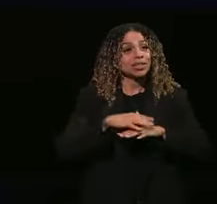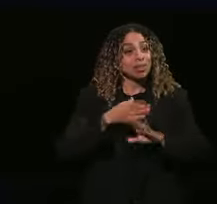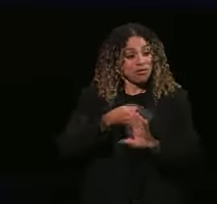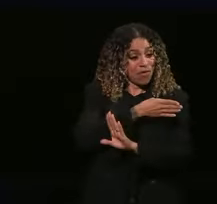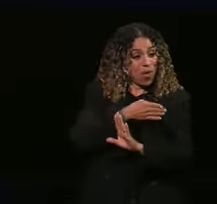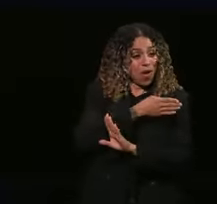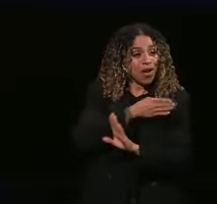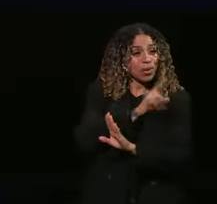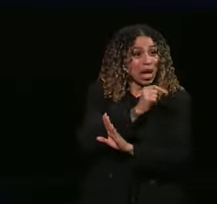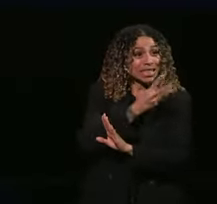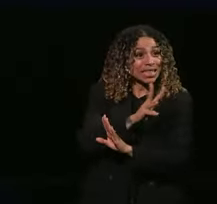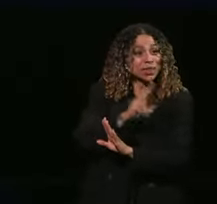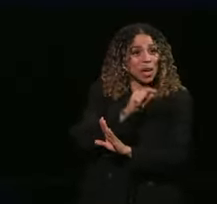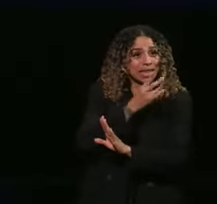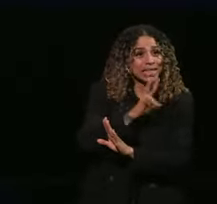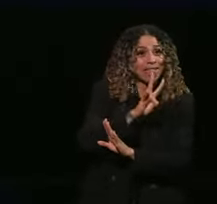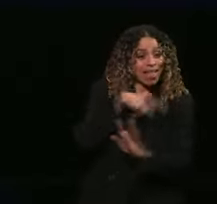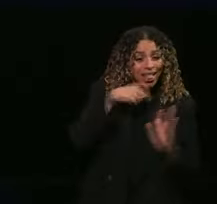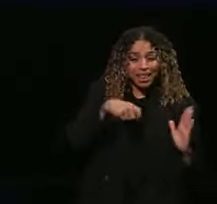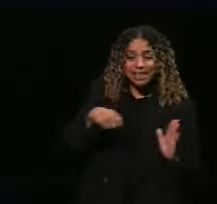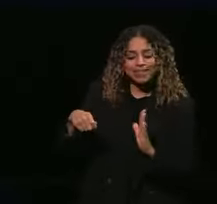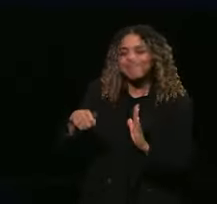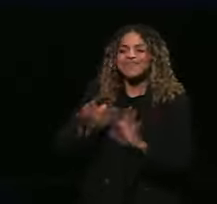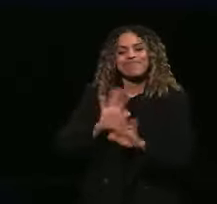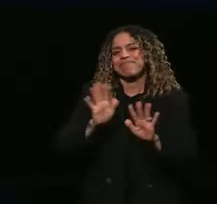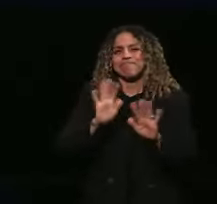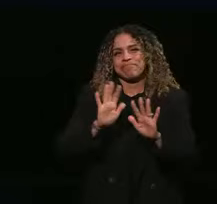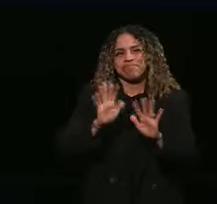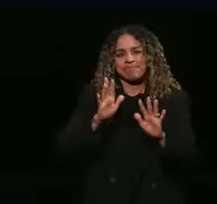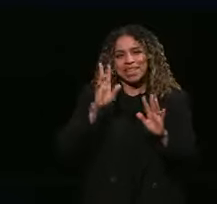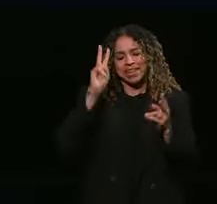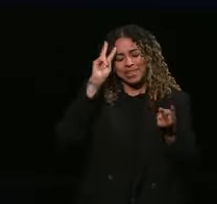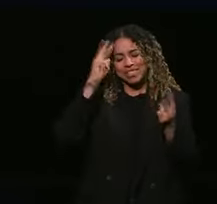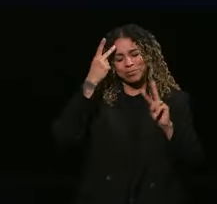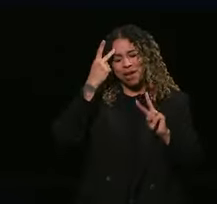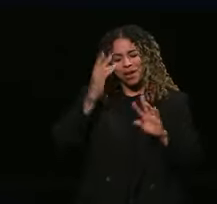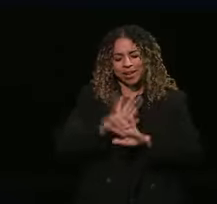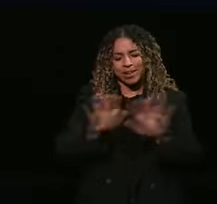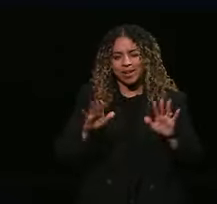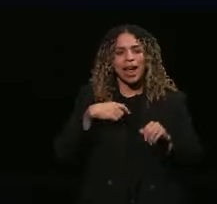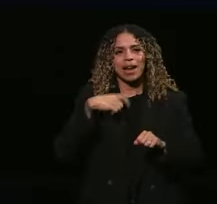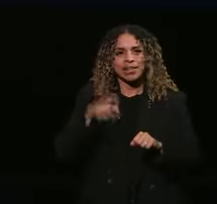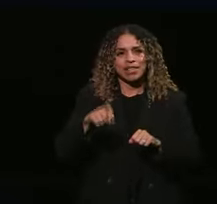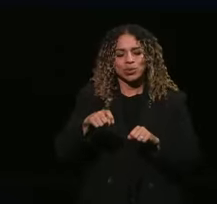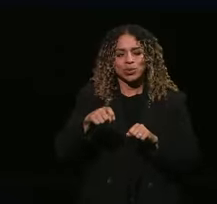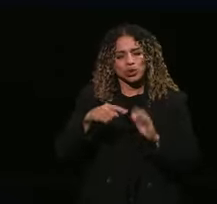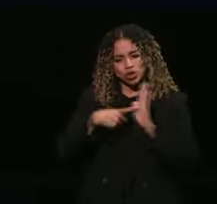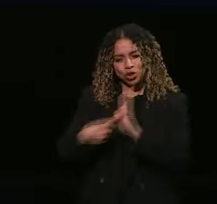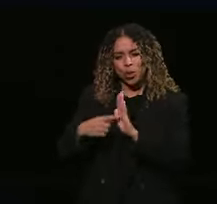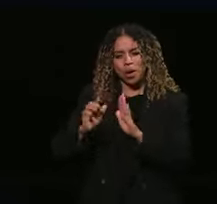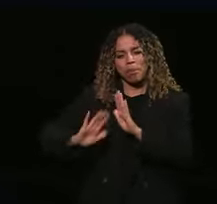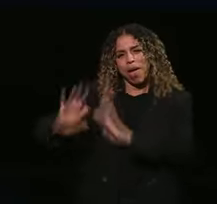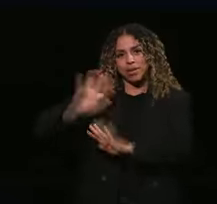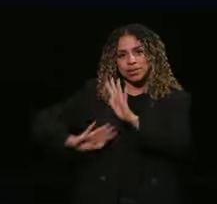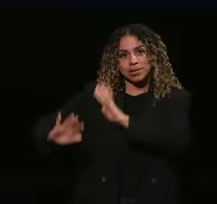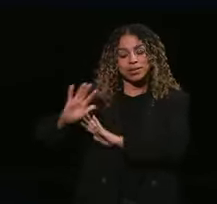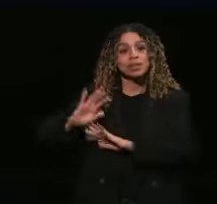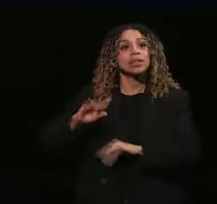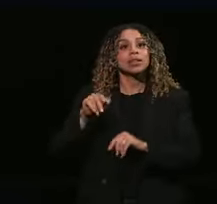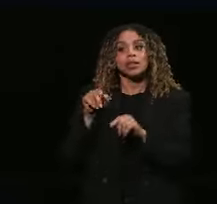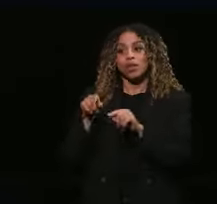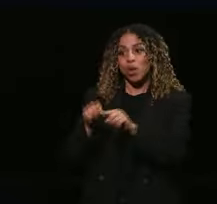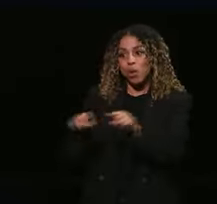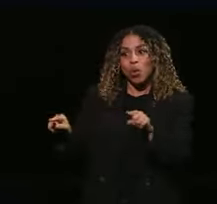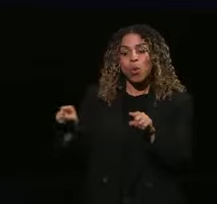it. I needed something more. I needed to go back to the past to understand, because the movie, we say that those girls